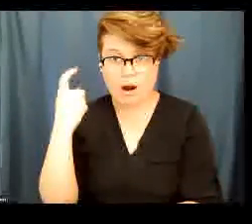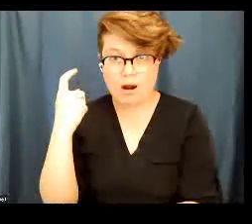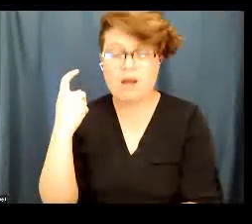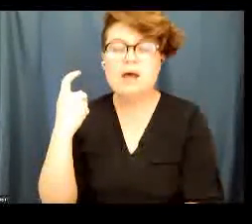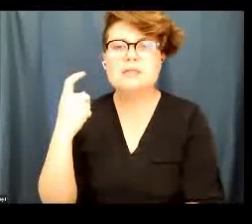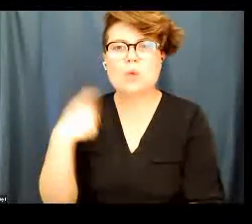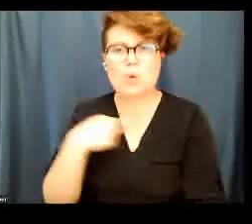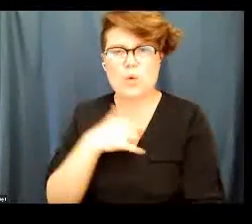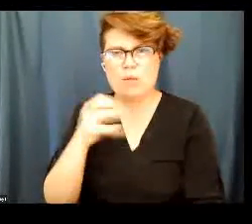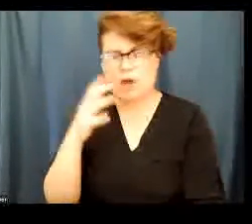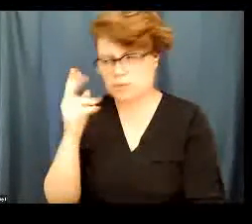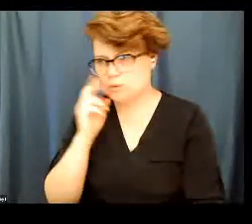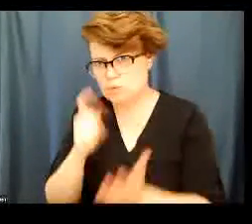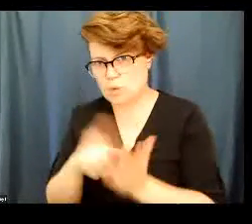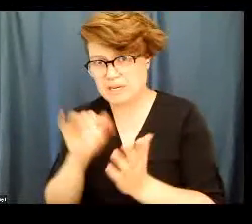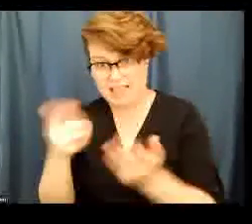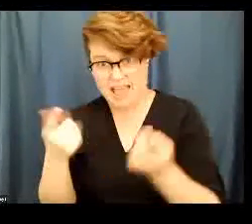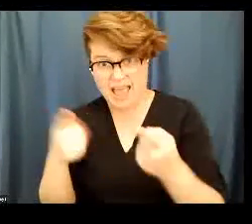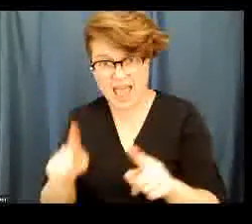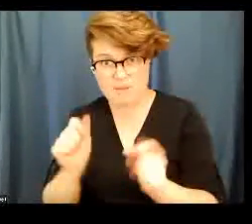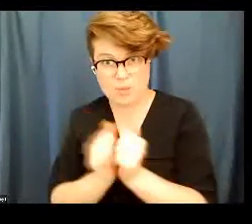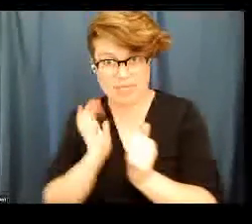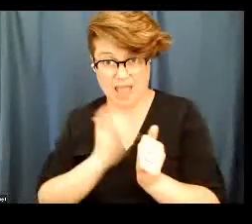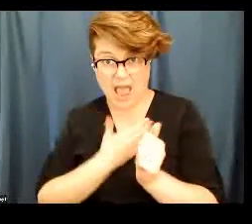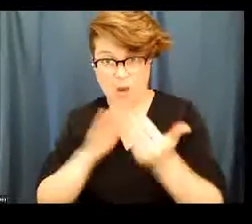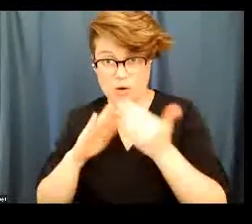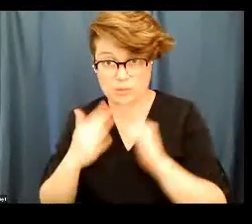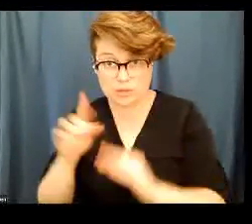happening in our community and what can we do about it?